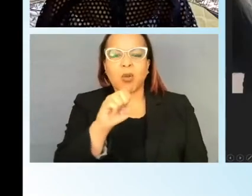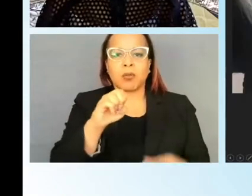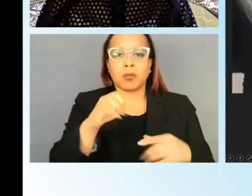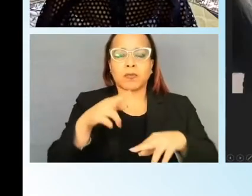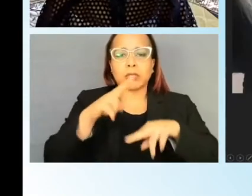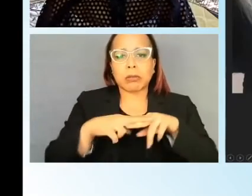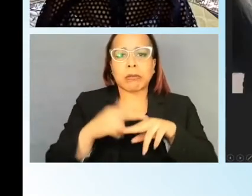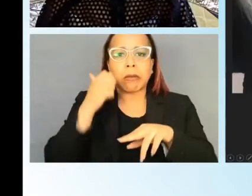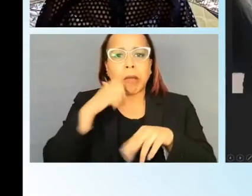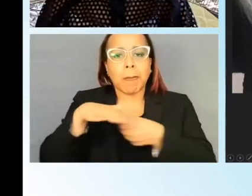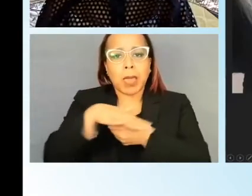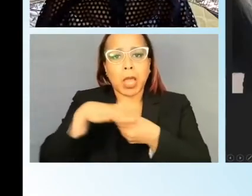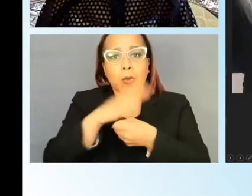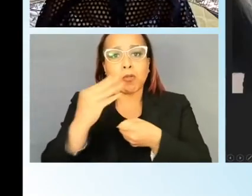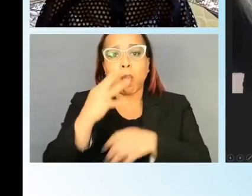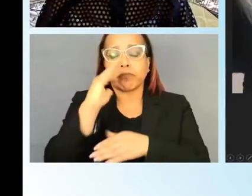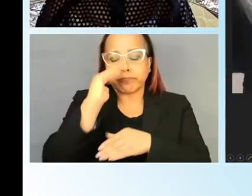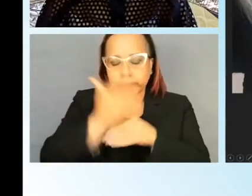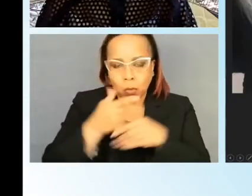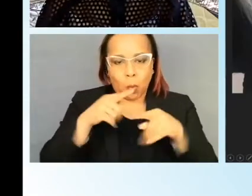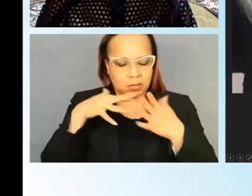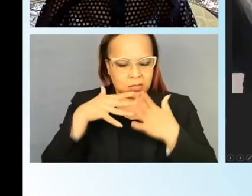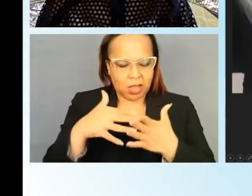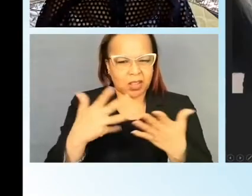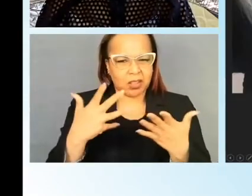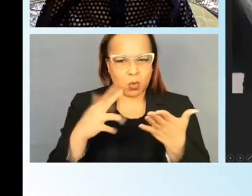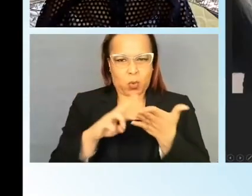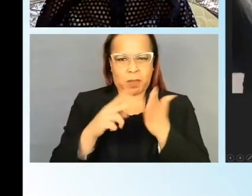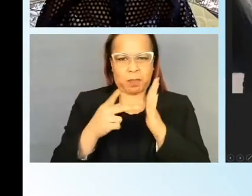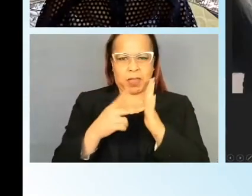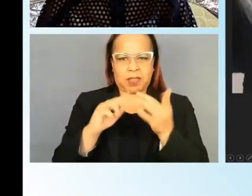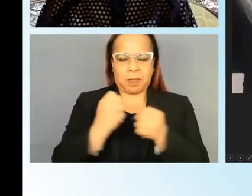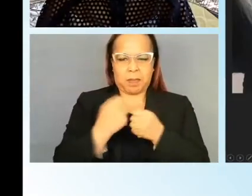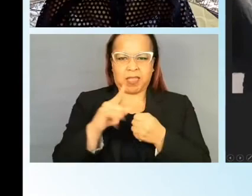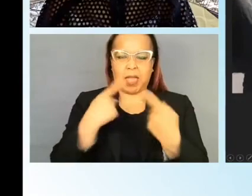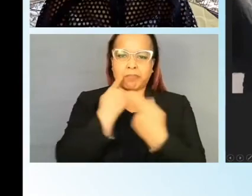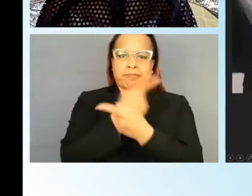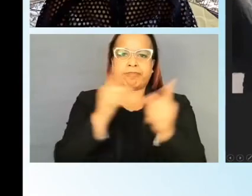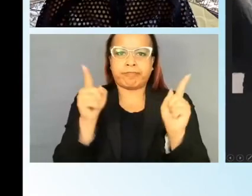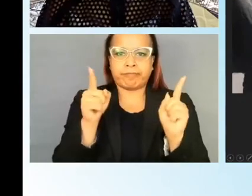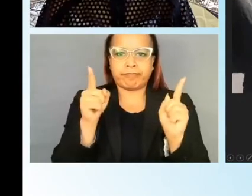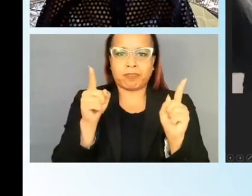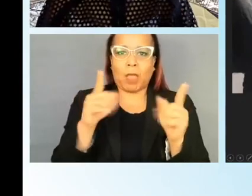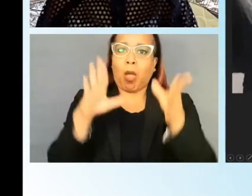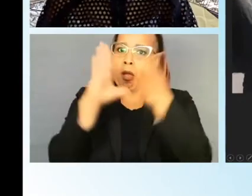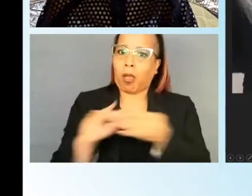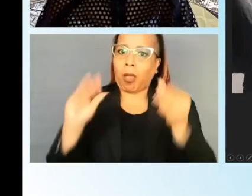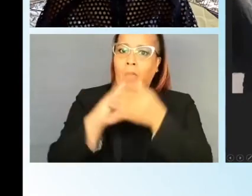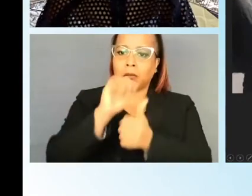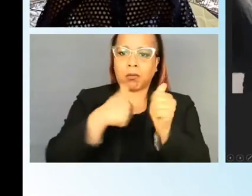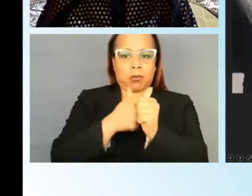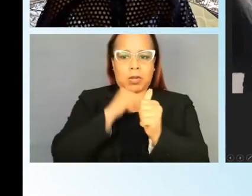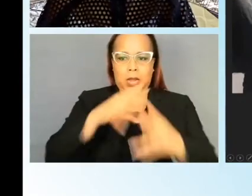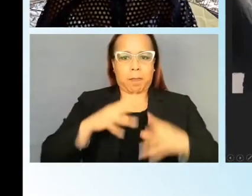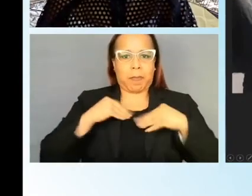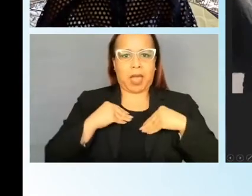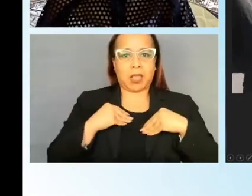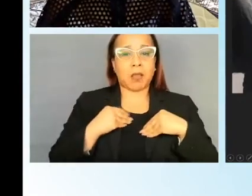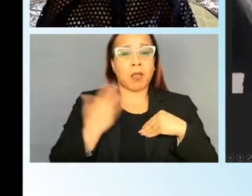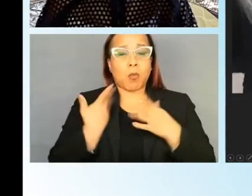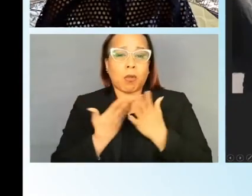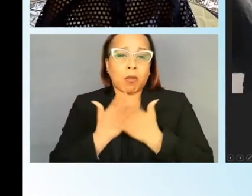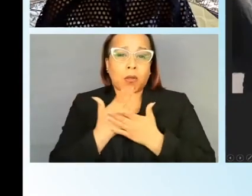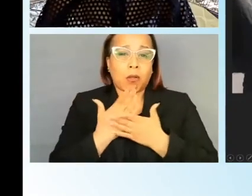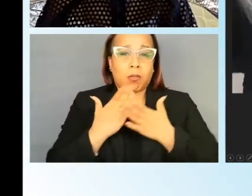asleep while studying. So what does it mean to make such a declaration and then not to embody it? What does it mean for us to move through a city and see